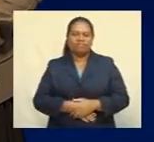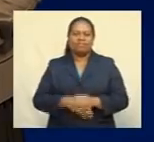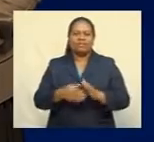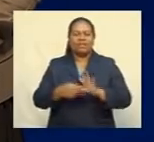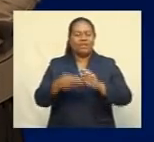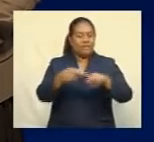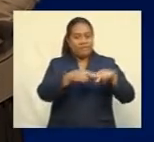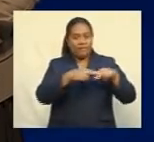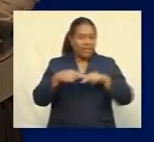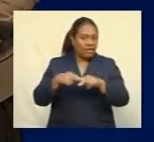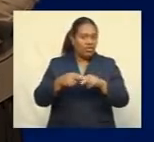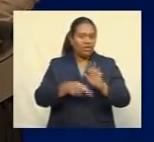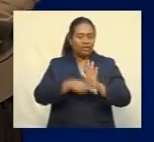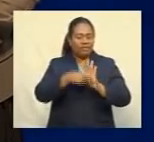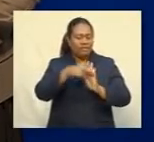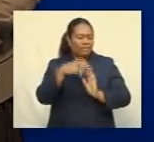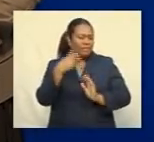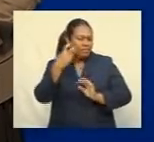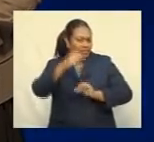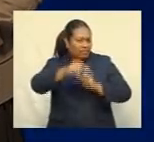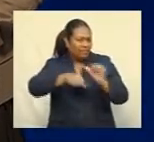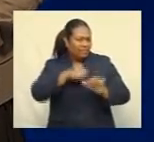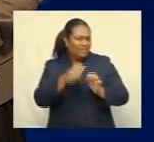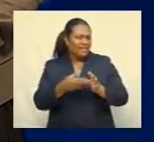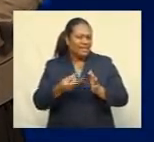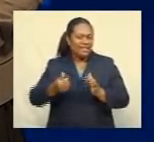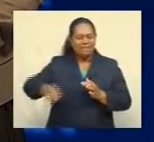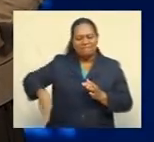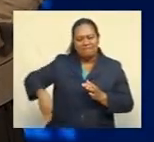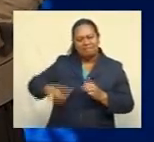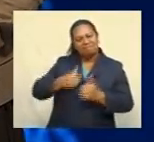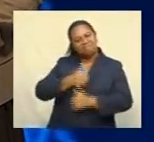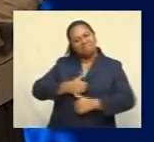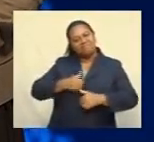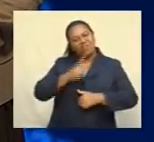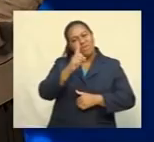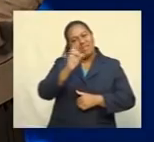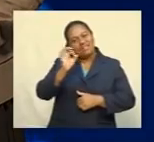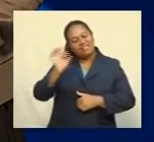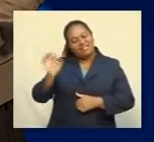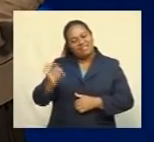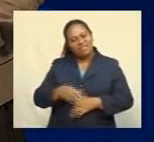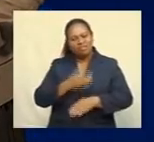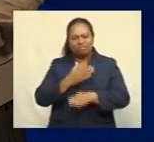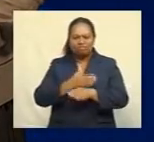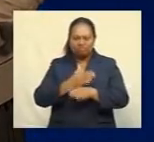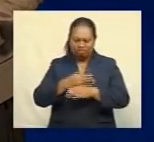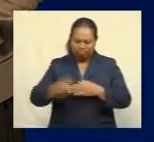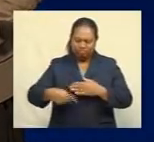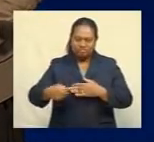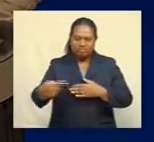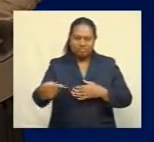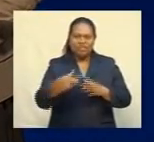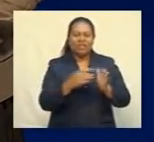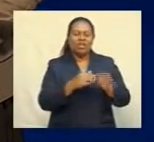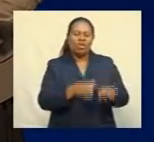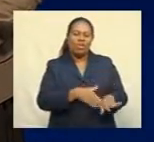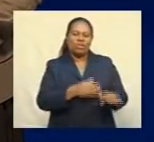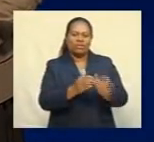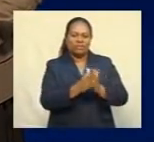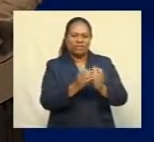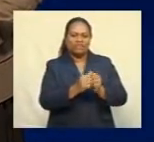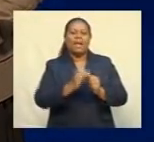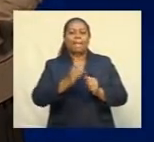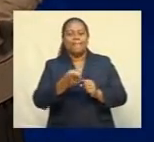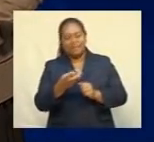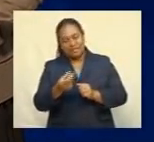and Tourism Association says some of its members have enjoyed 100% occupancy during long weekends, while others continue to